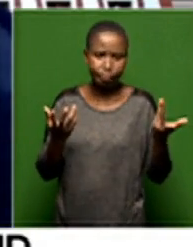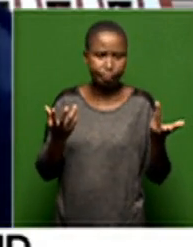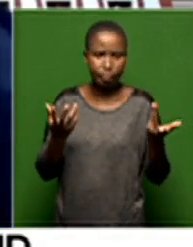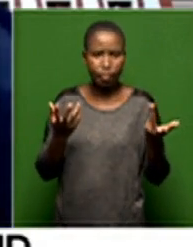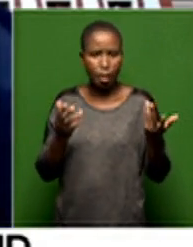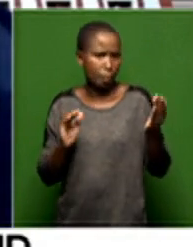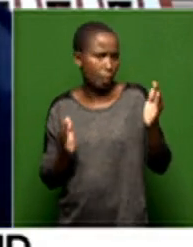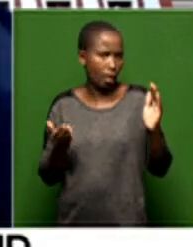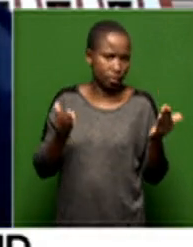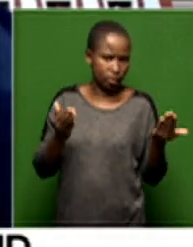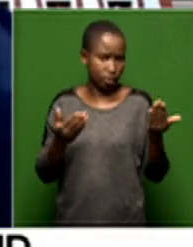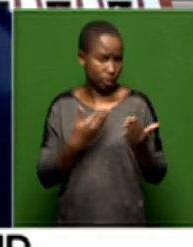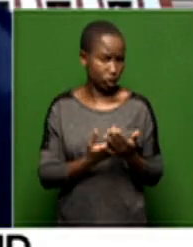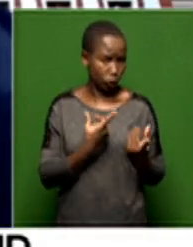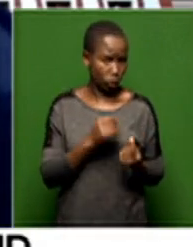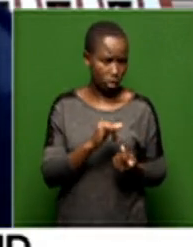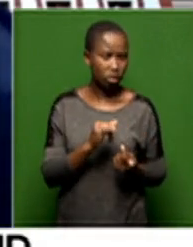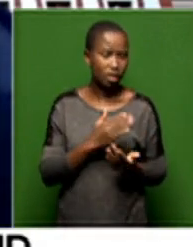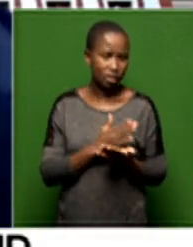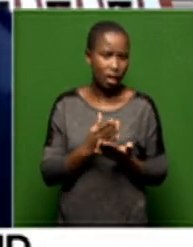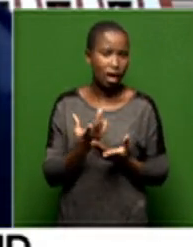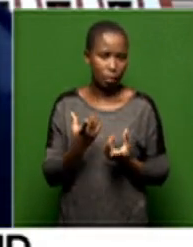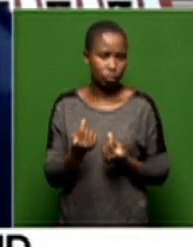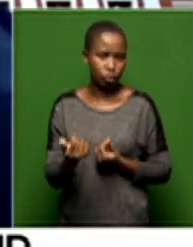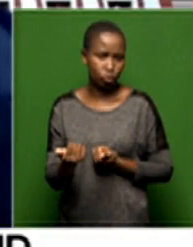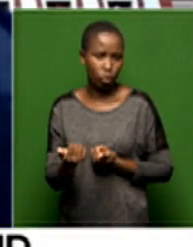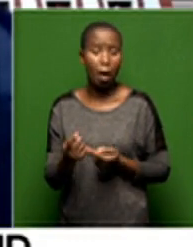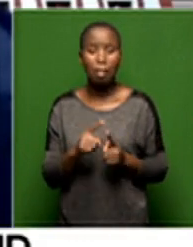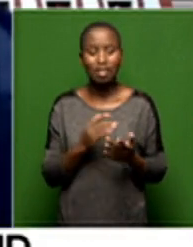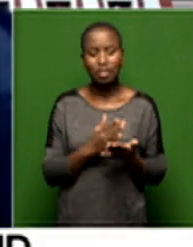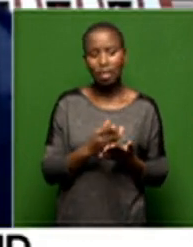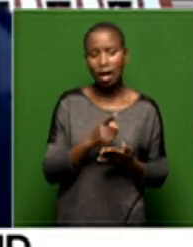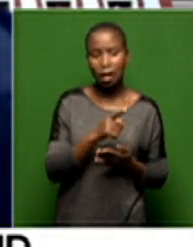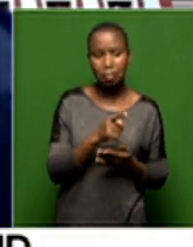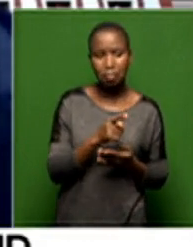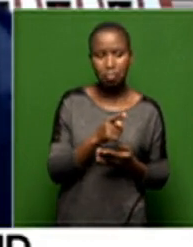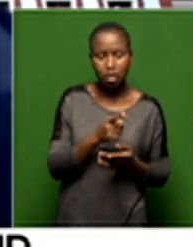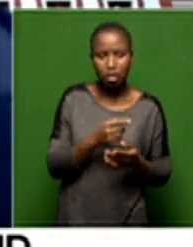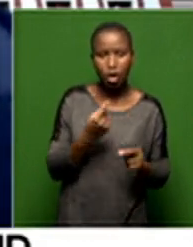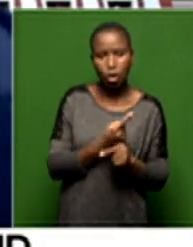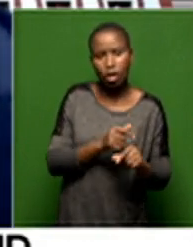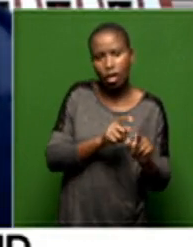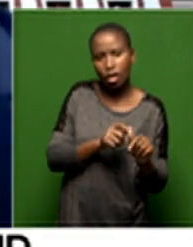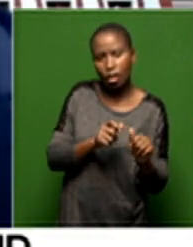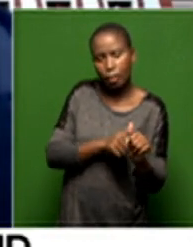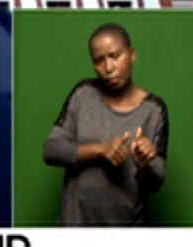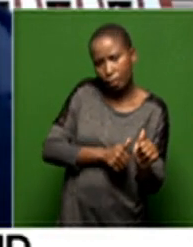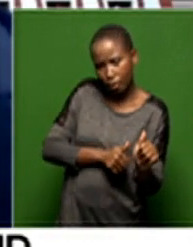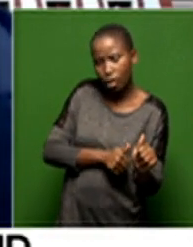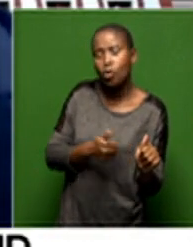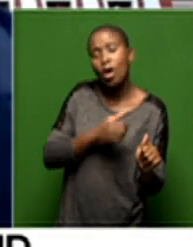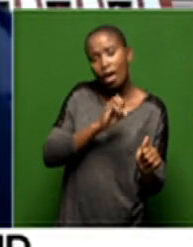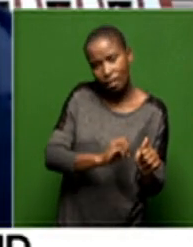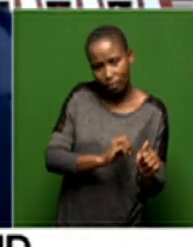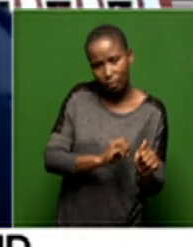economic balance behind them to do that, they were able to do it. But those that weren't, were not, and they've been left behind. And then we've spoken to a